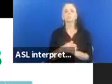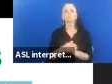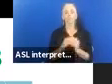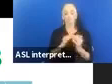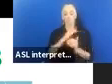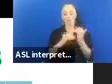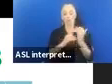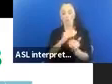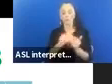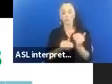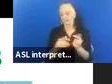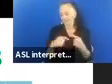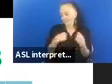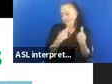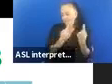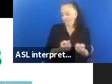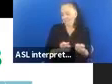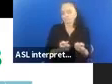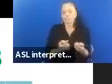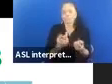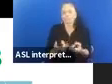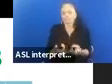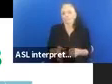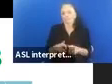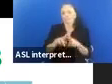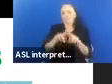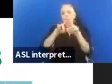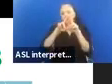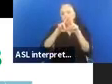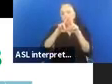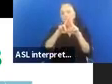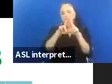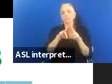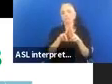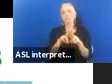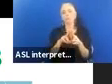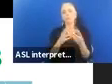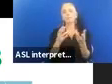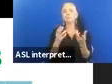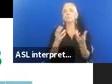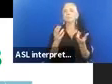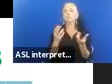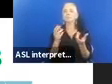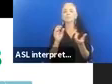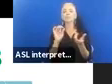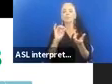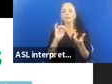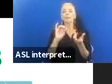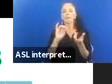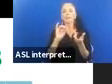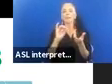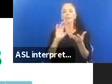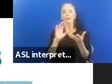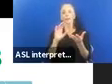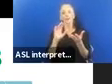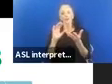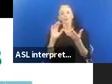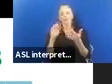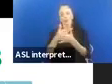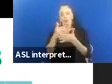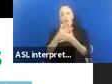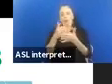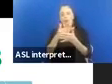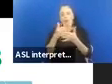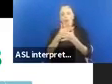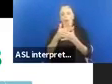being rapidly accelerated, which we can think of or talk about as a kind of new platform supremacy.